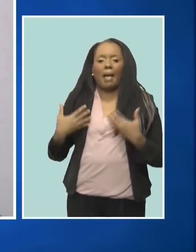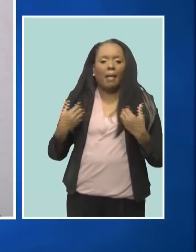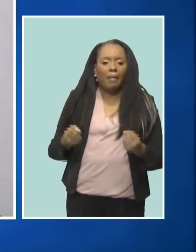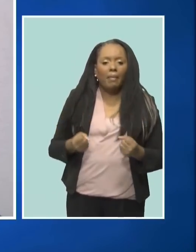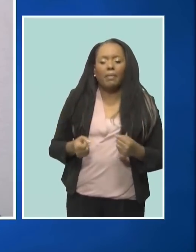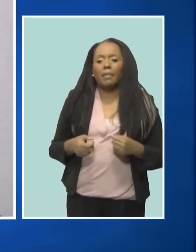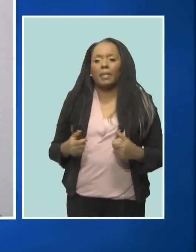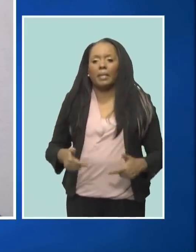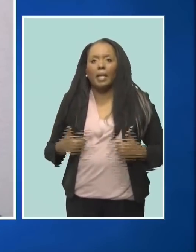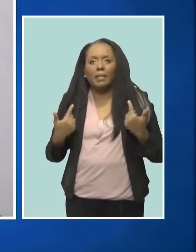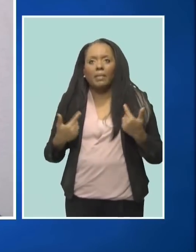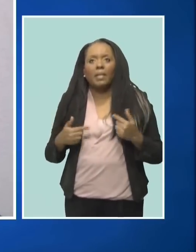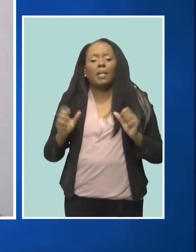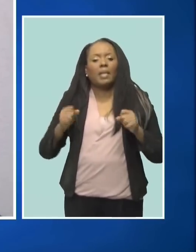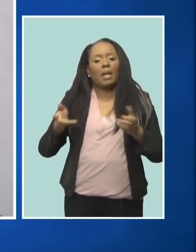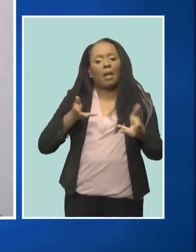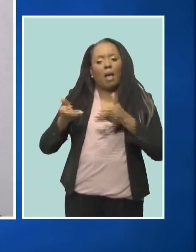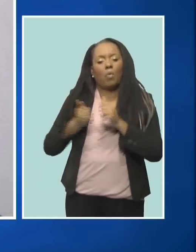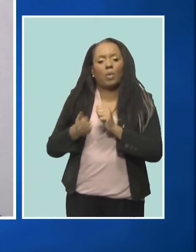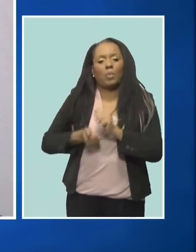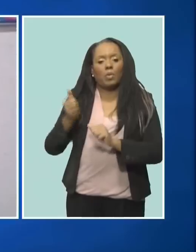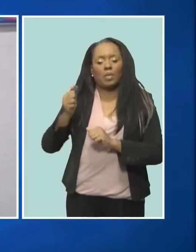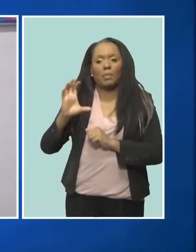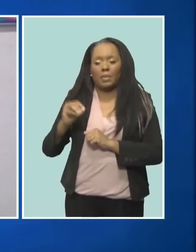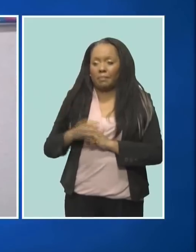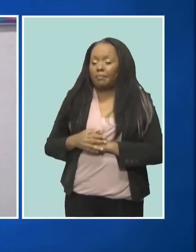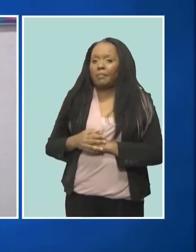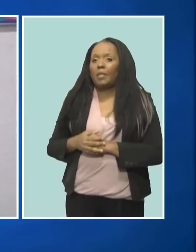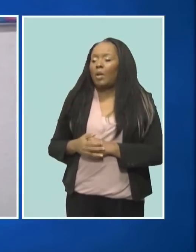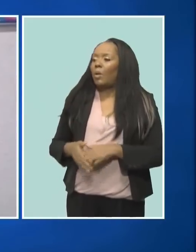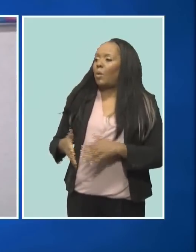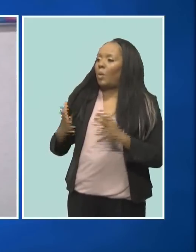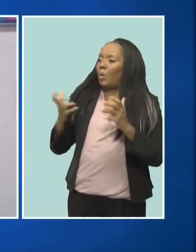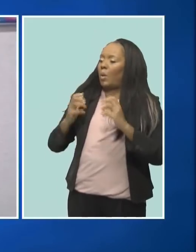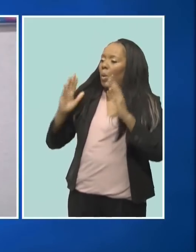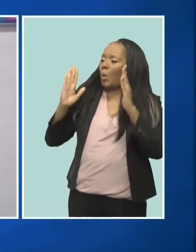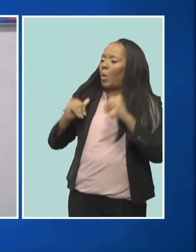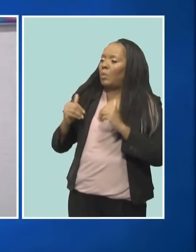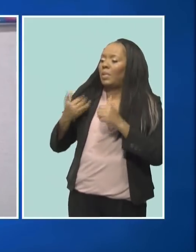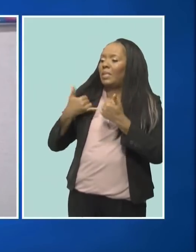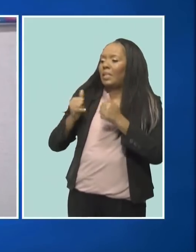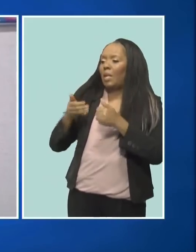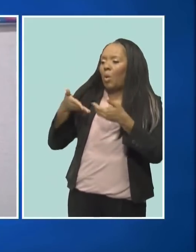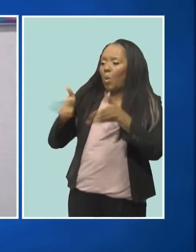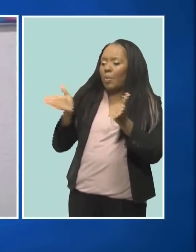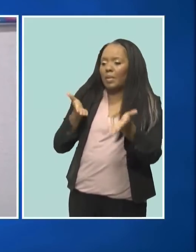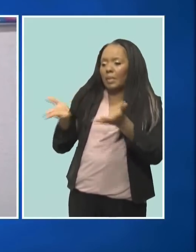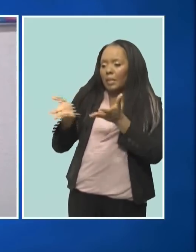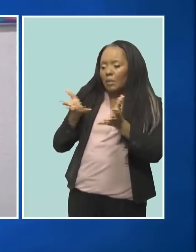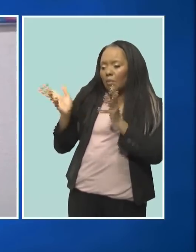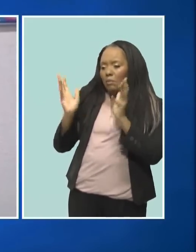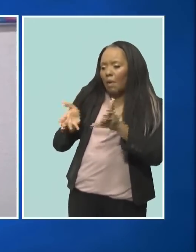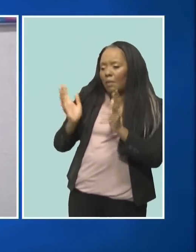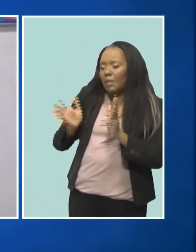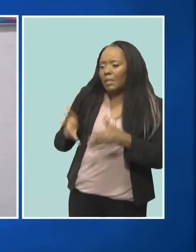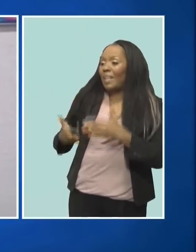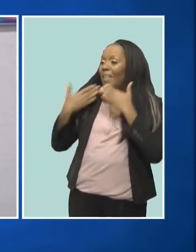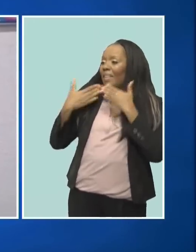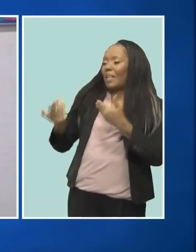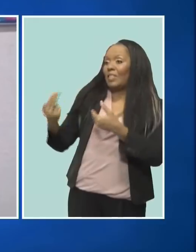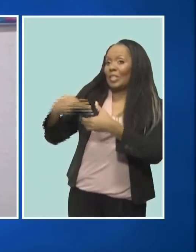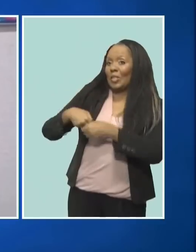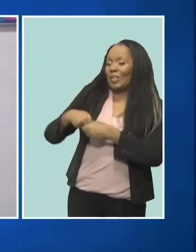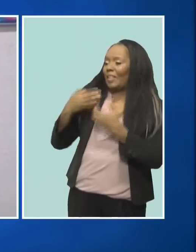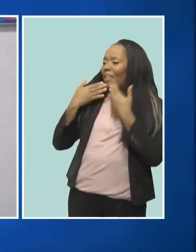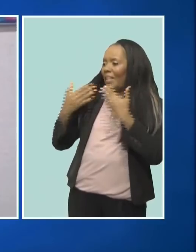can be had with most of the companies. Okay, well, let's hope that conversation remains open. I want to thank you so much for joining us this